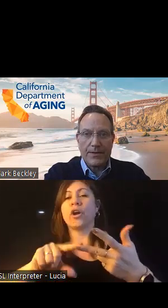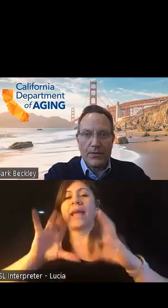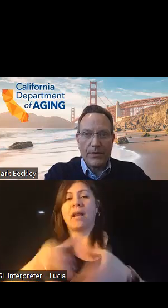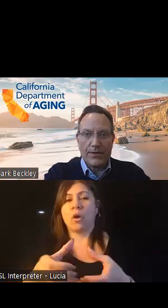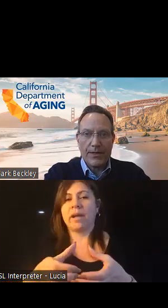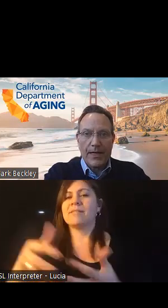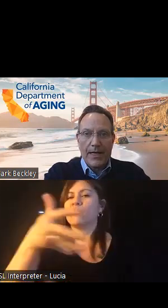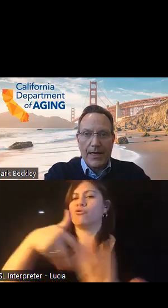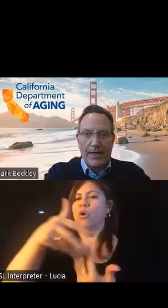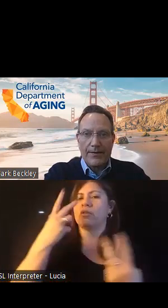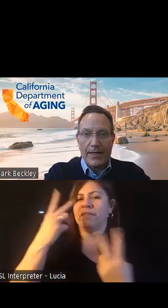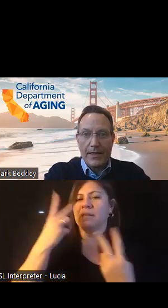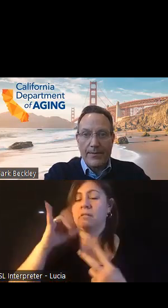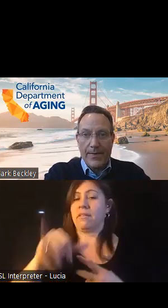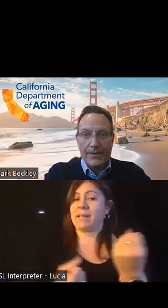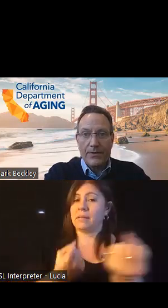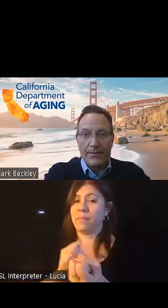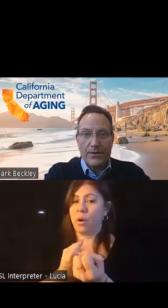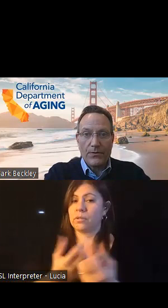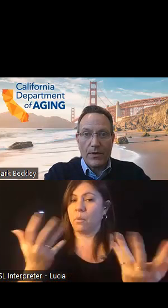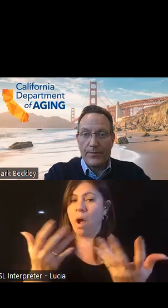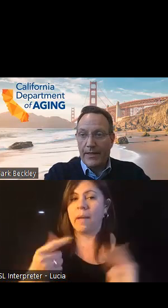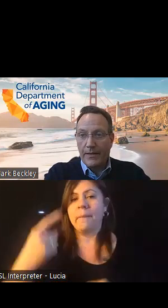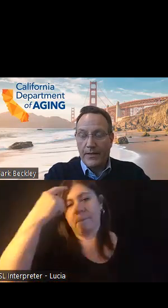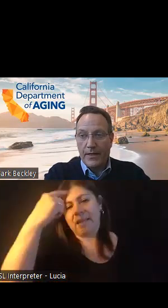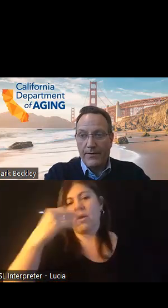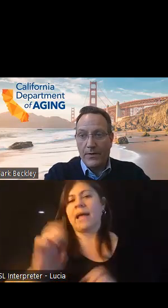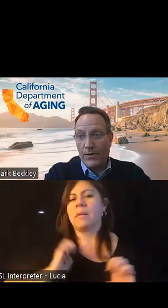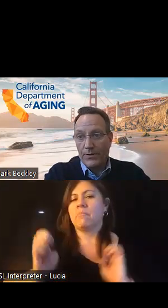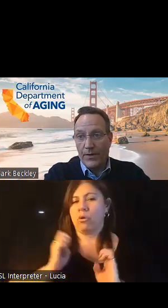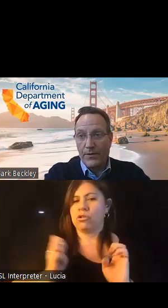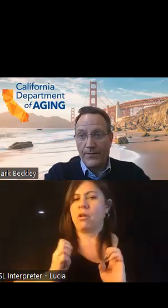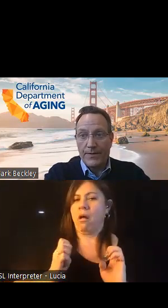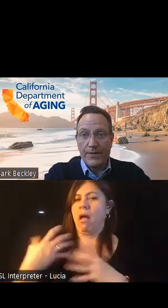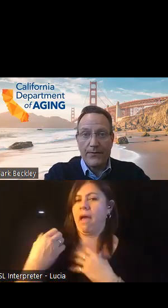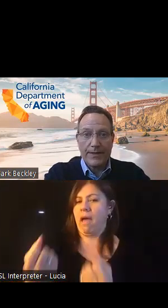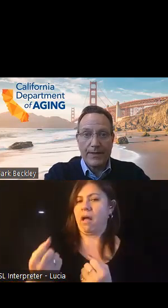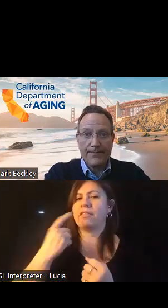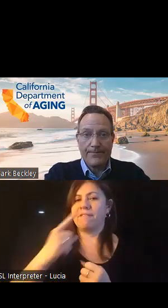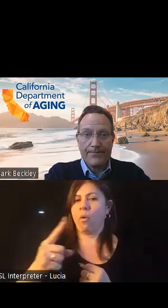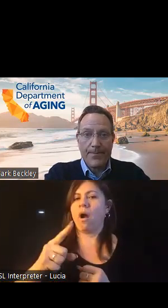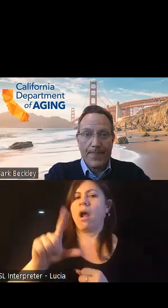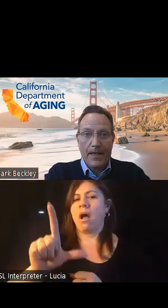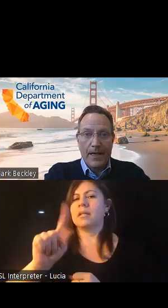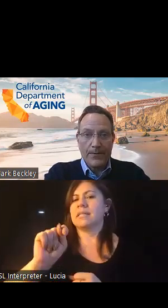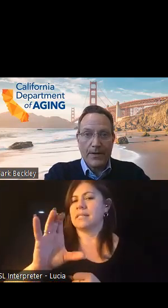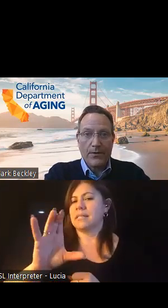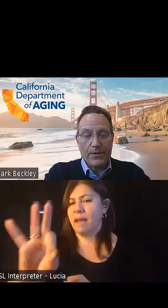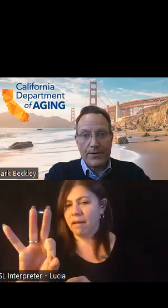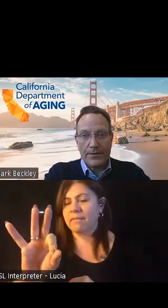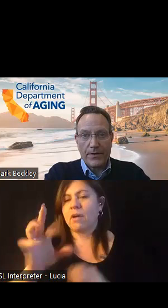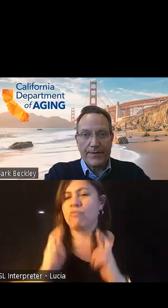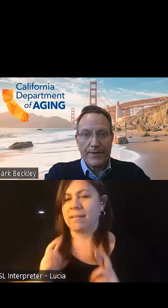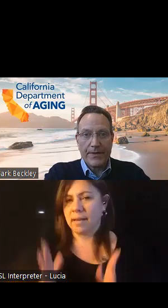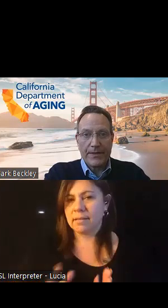to support the mental and emotional well-being of a long-term care facility resident. Healthcare